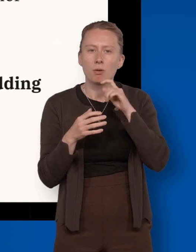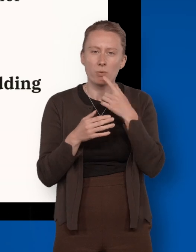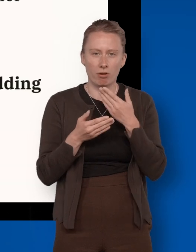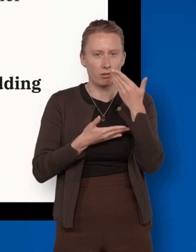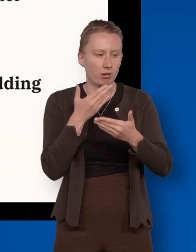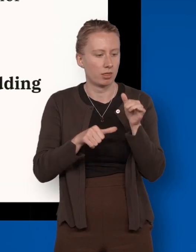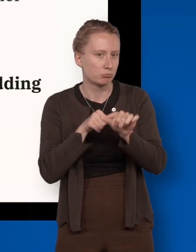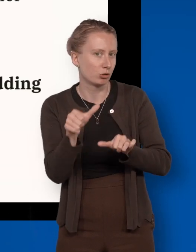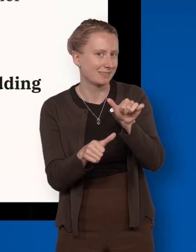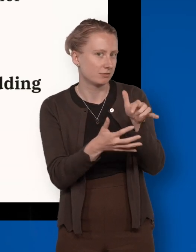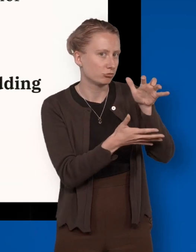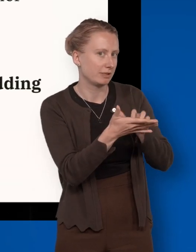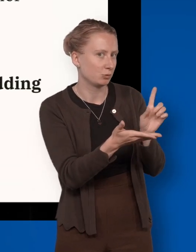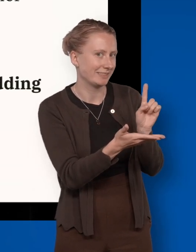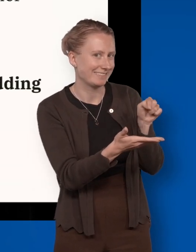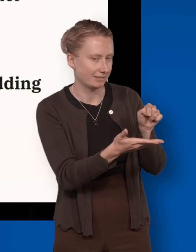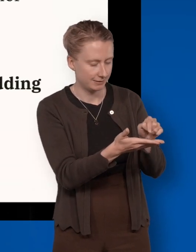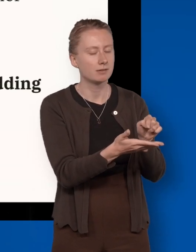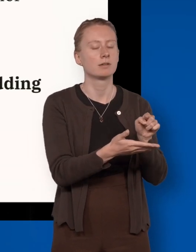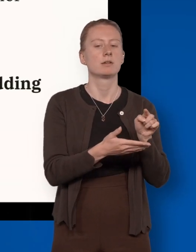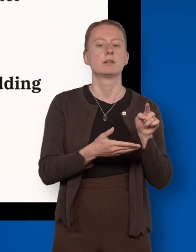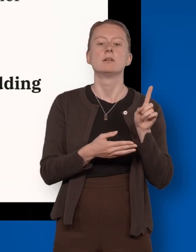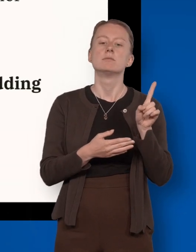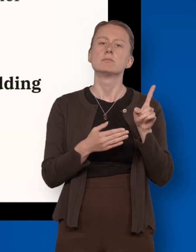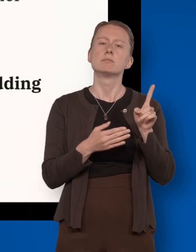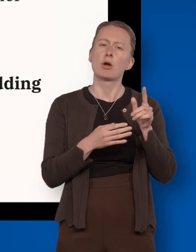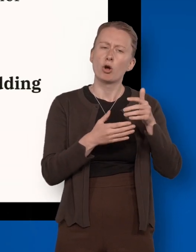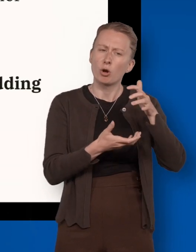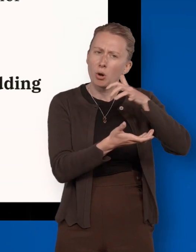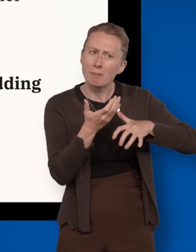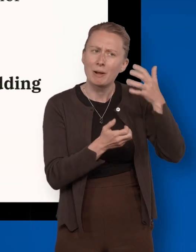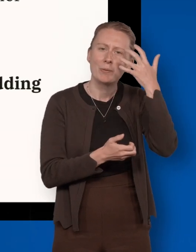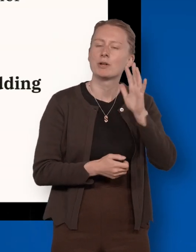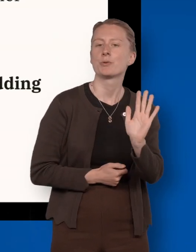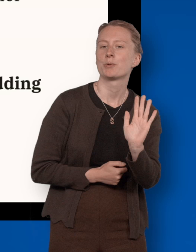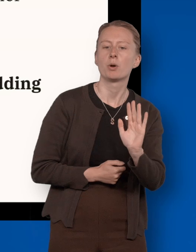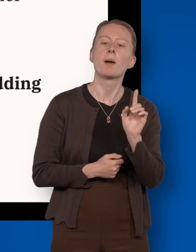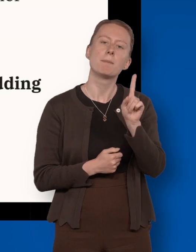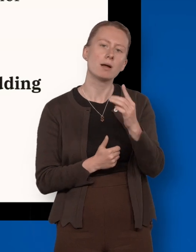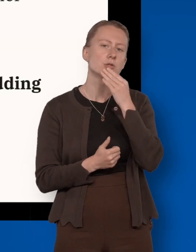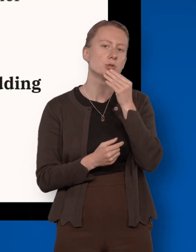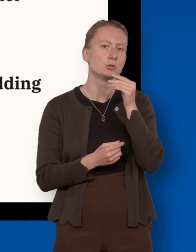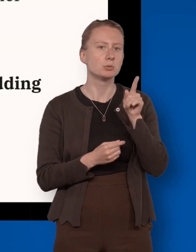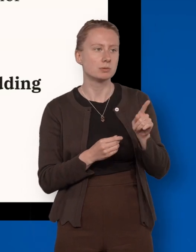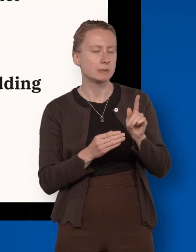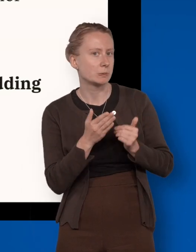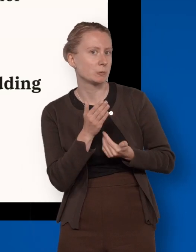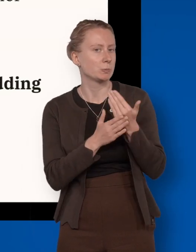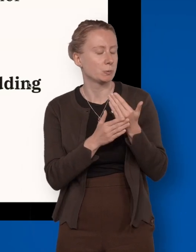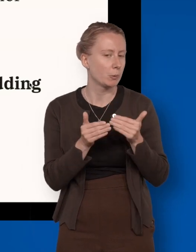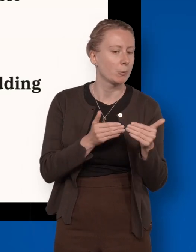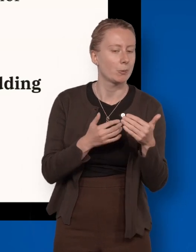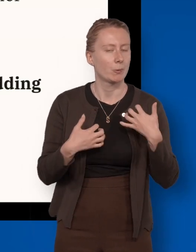and it's not overly complicated, although it does use these kind of frontier technologies, the main two